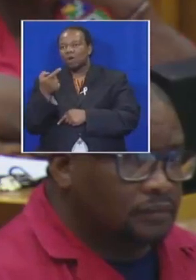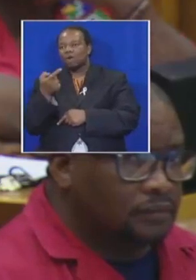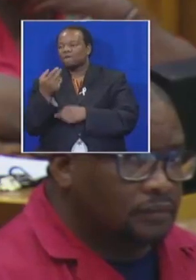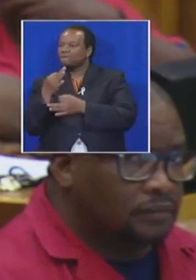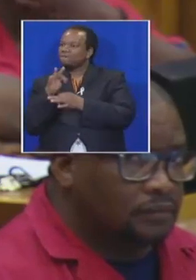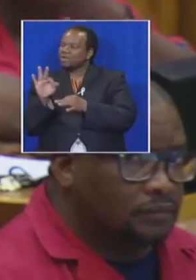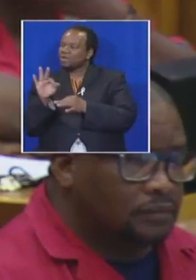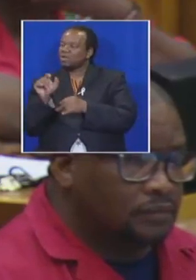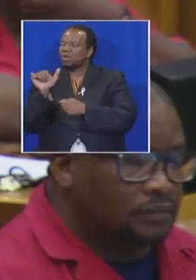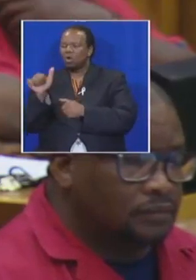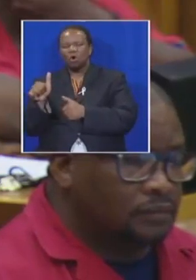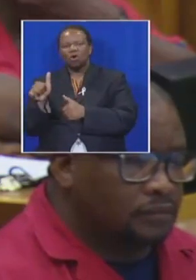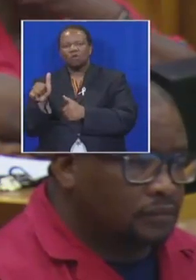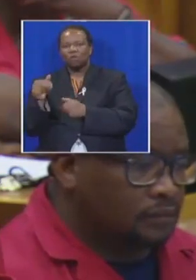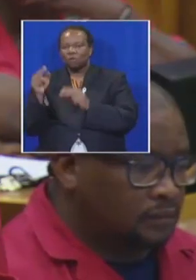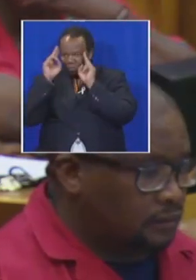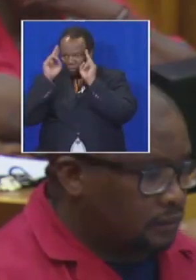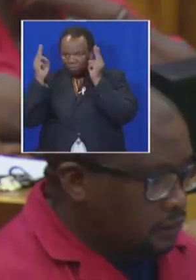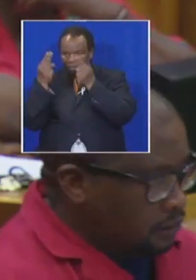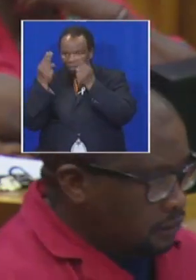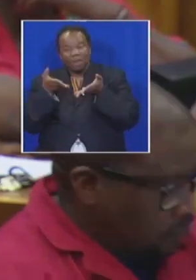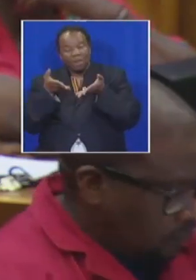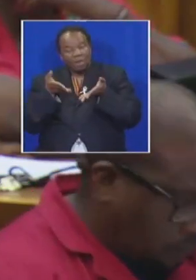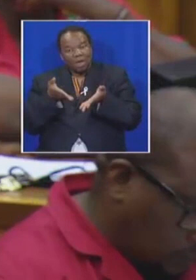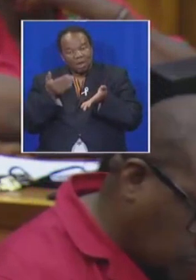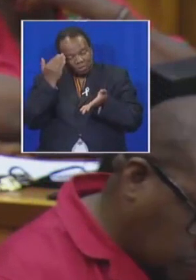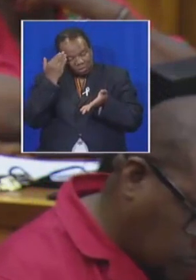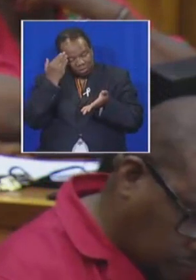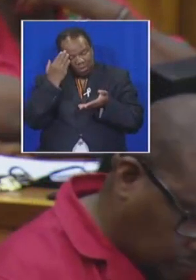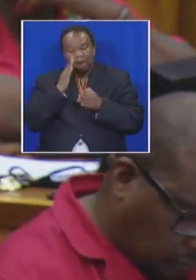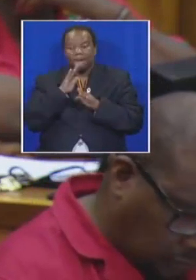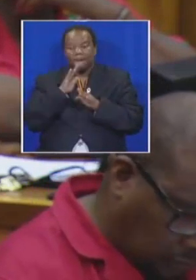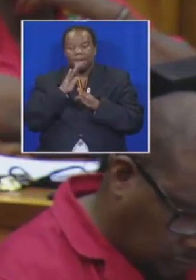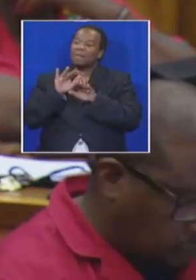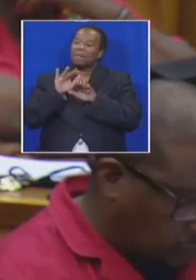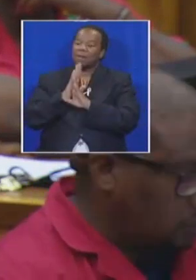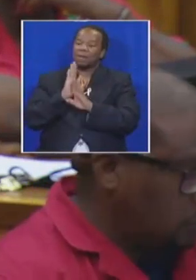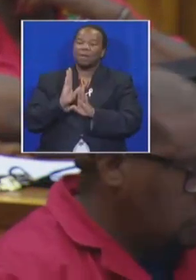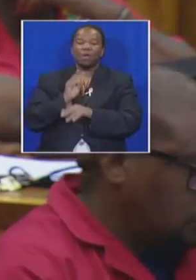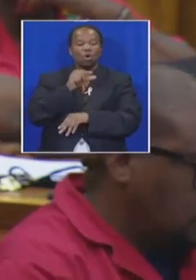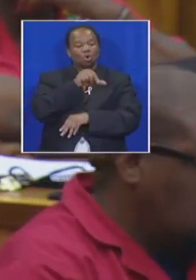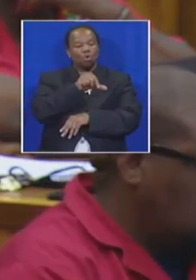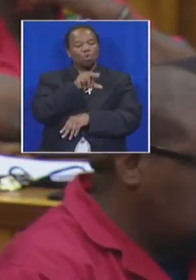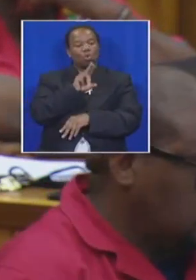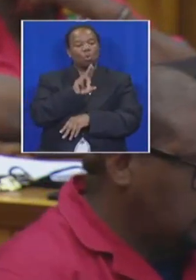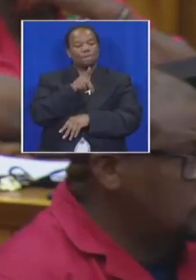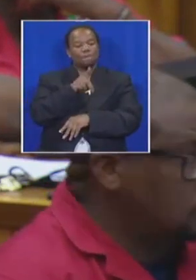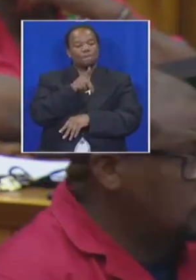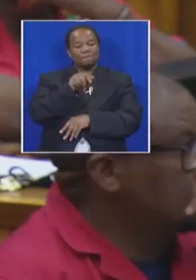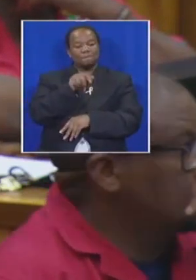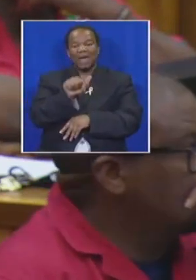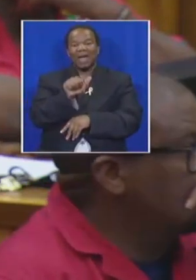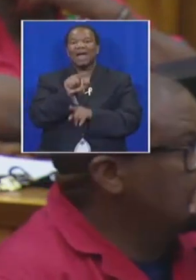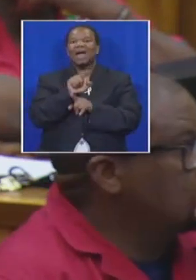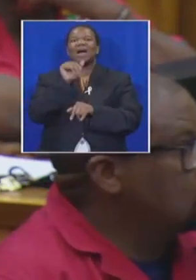We know now from the Public Protector's report the modus operandi of the Guptas, parent companies in